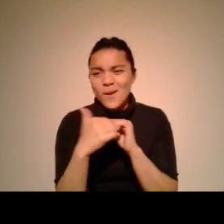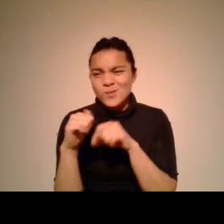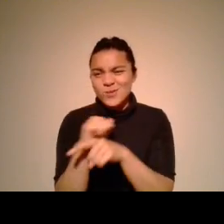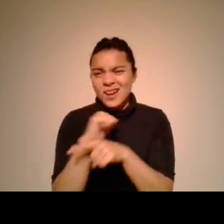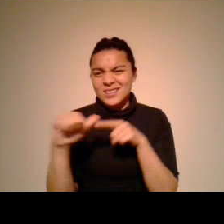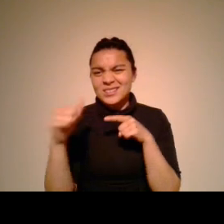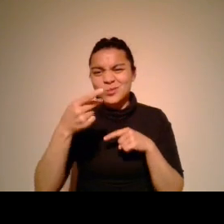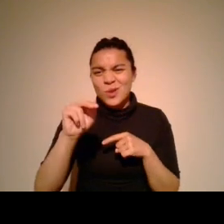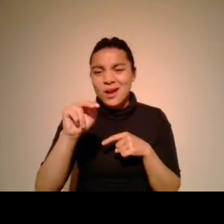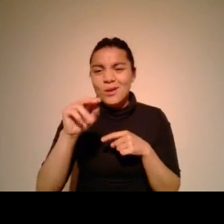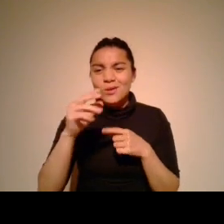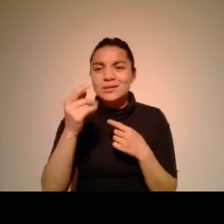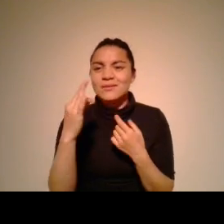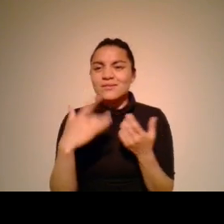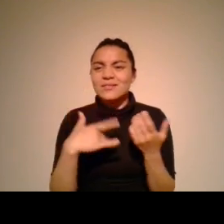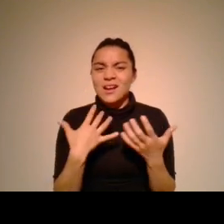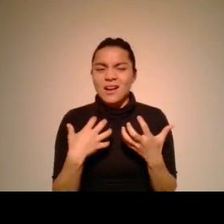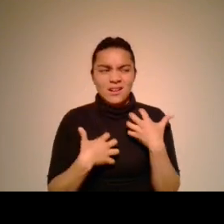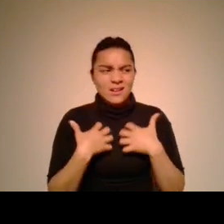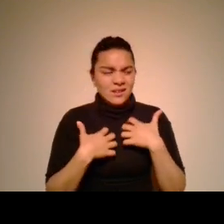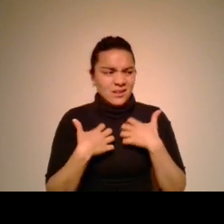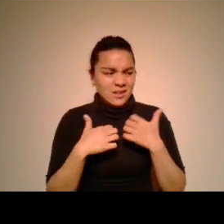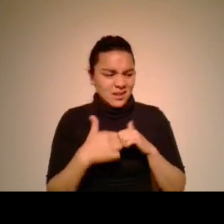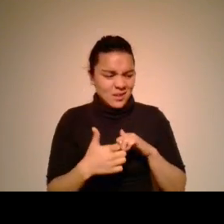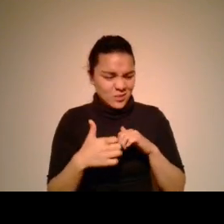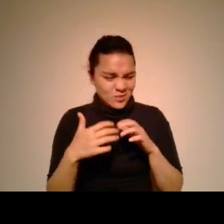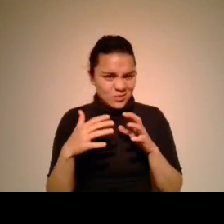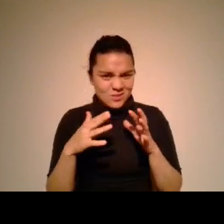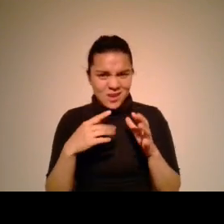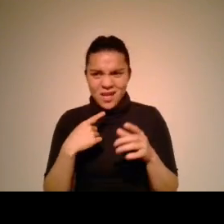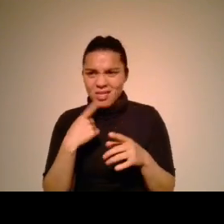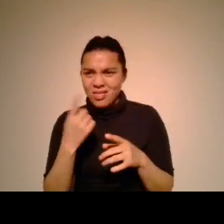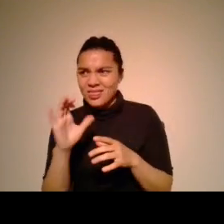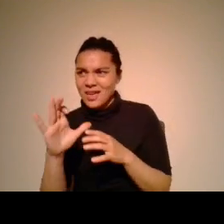are sort of having a hard time with some of them. So if you are